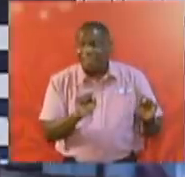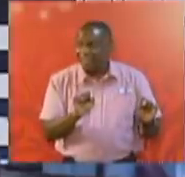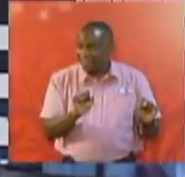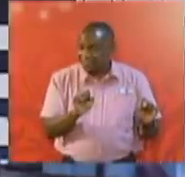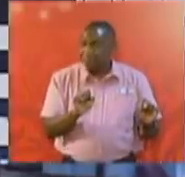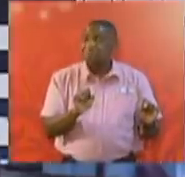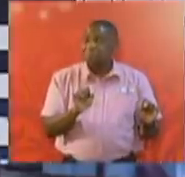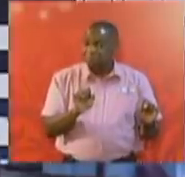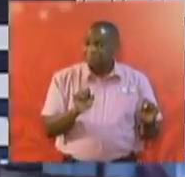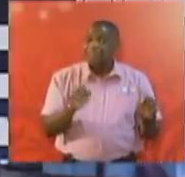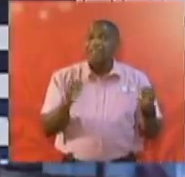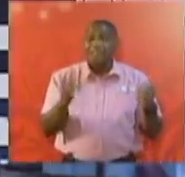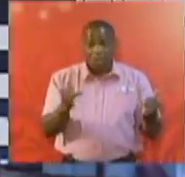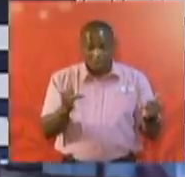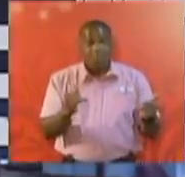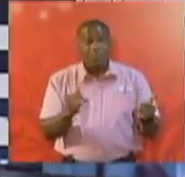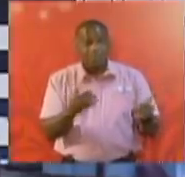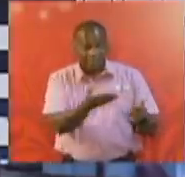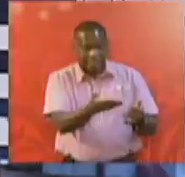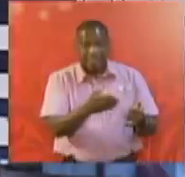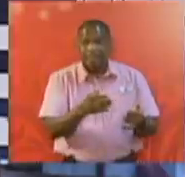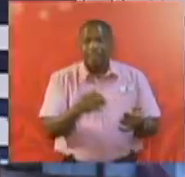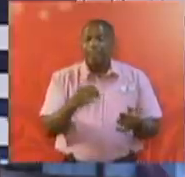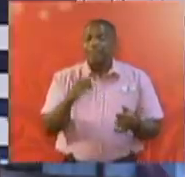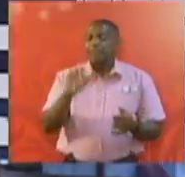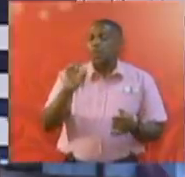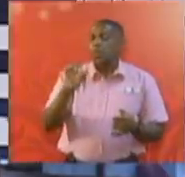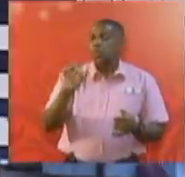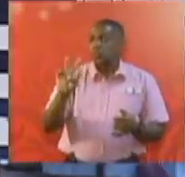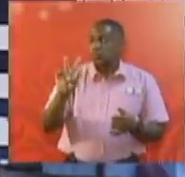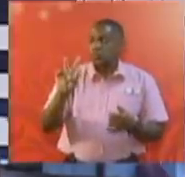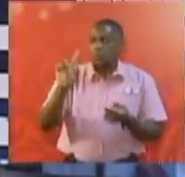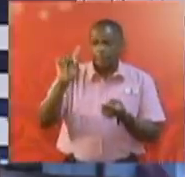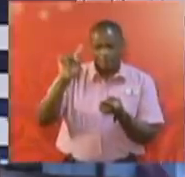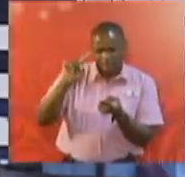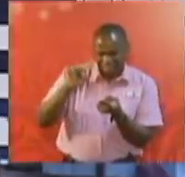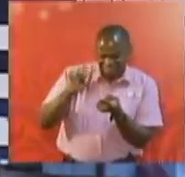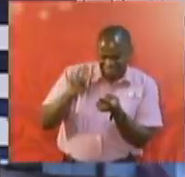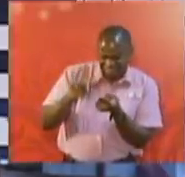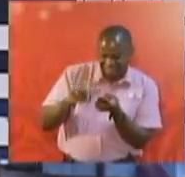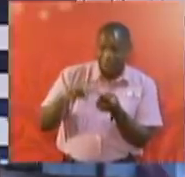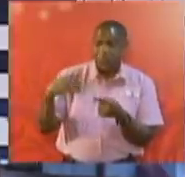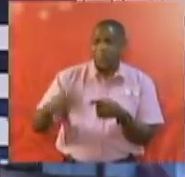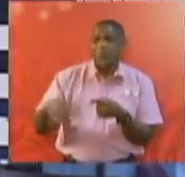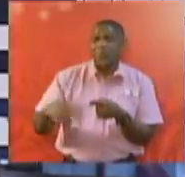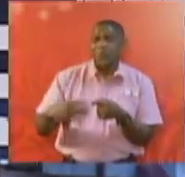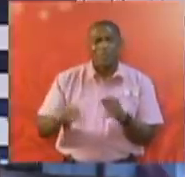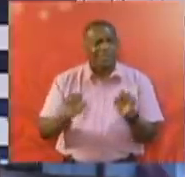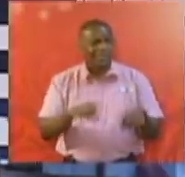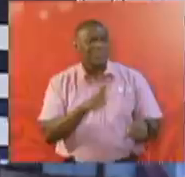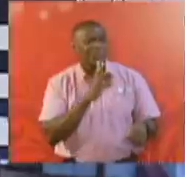the lowest amount of oxygen right now. Talk to him, he could talk to me. We had a nice conversation,